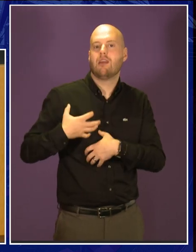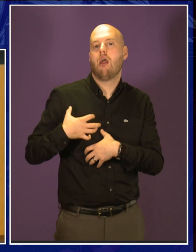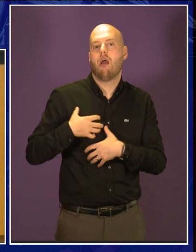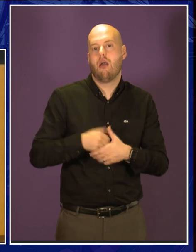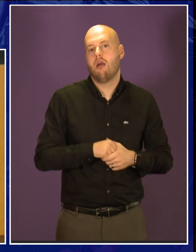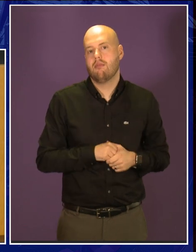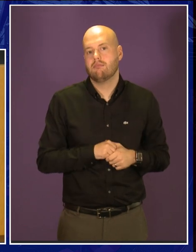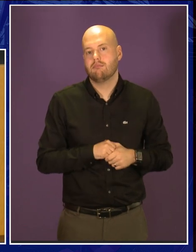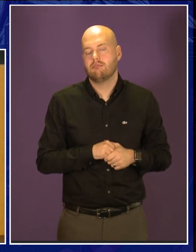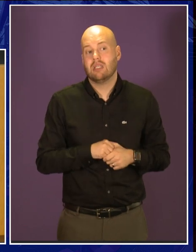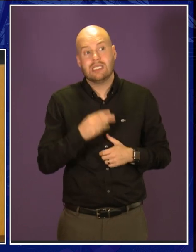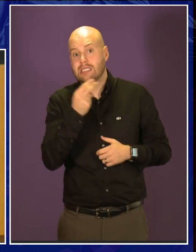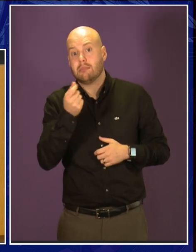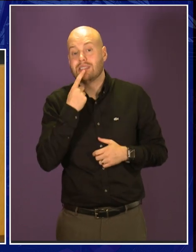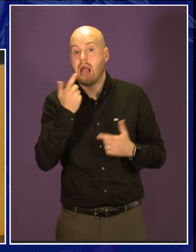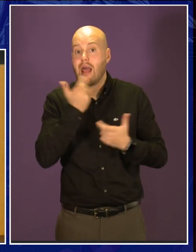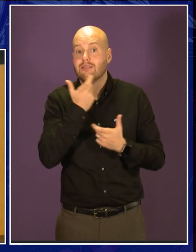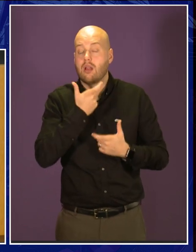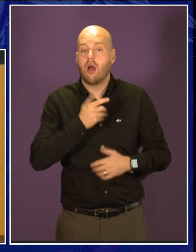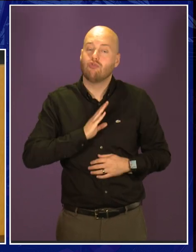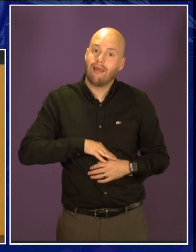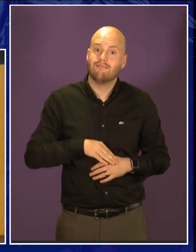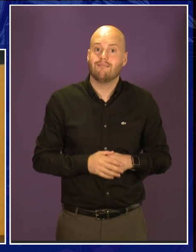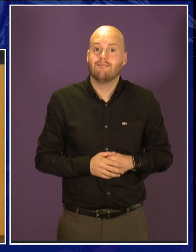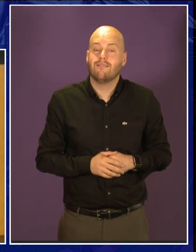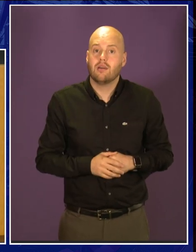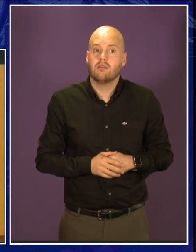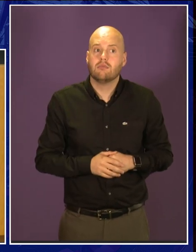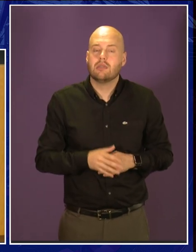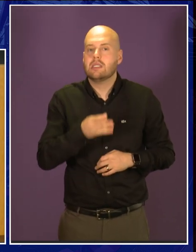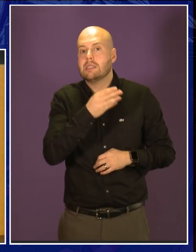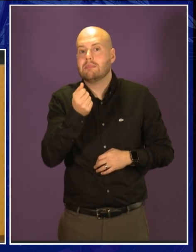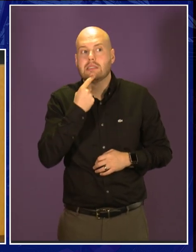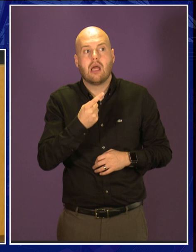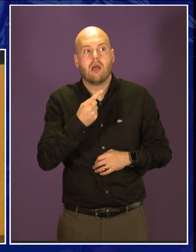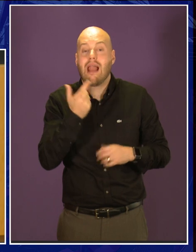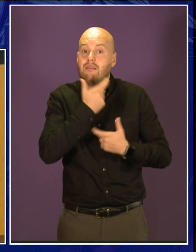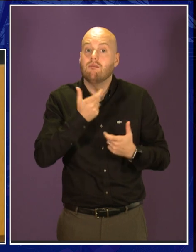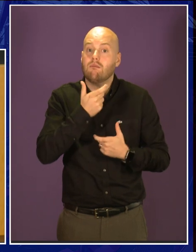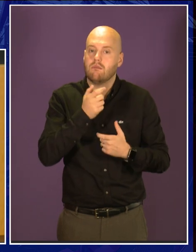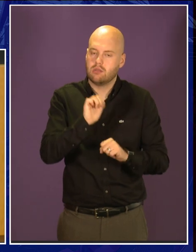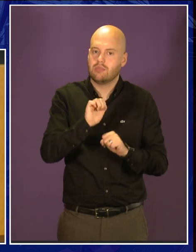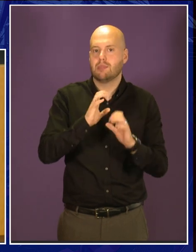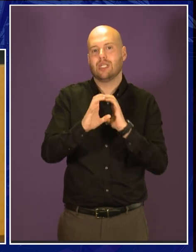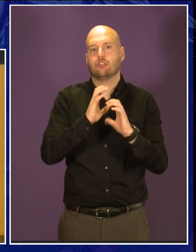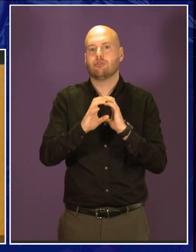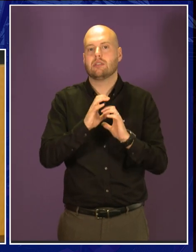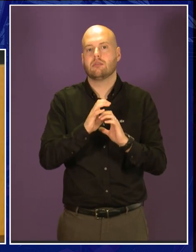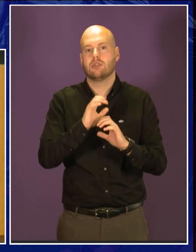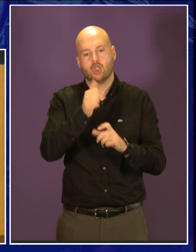say laughter is a relief. Some people say laughter is a communication, or it's a way of expressing who we